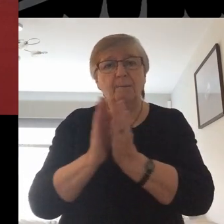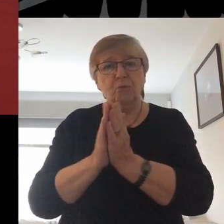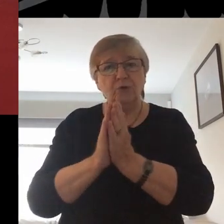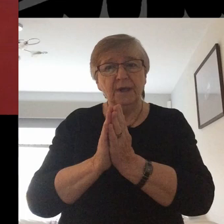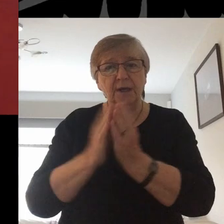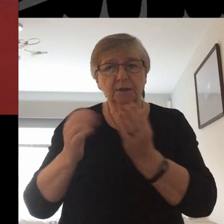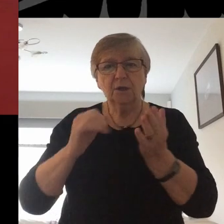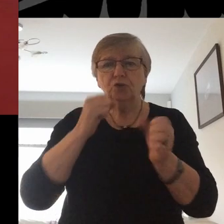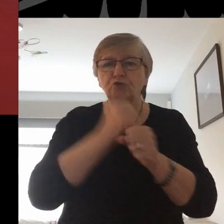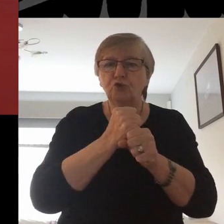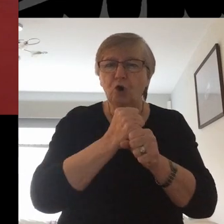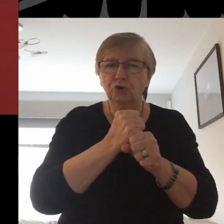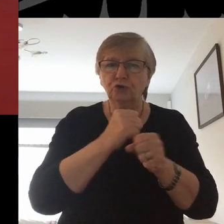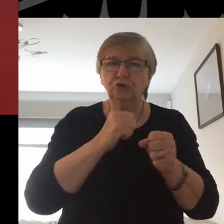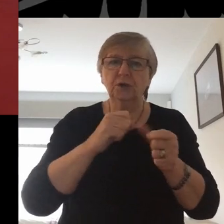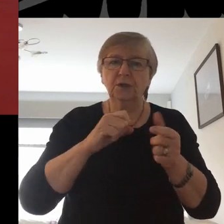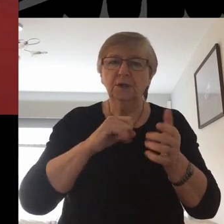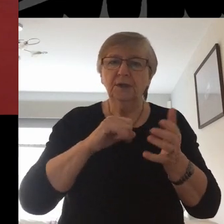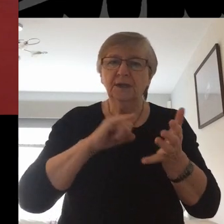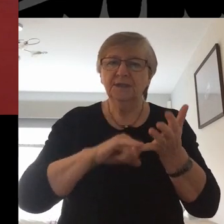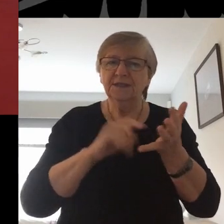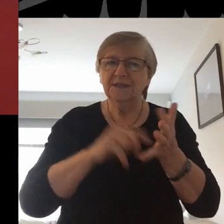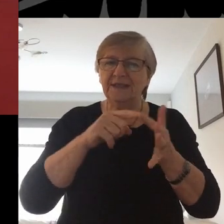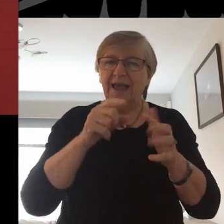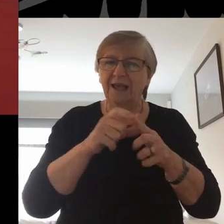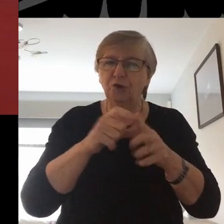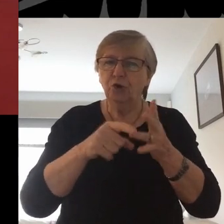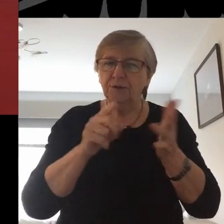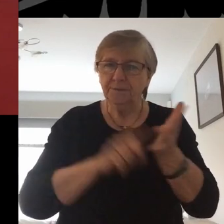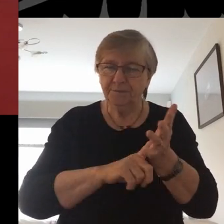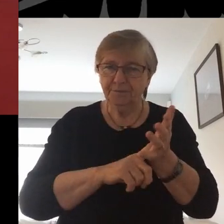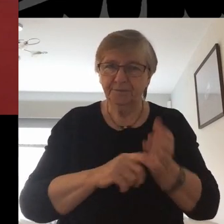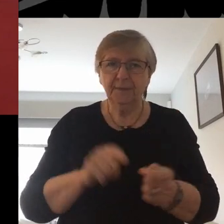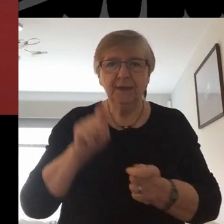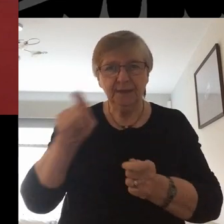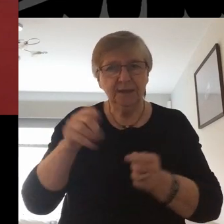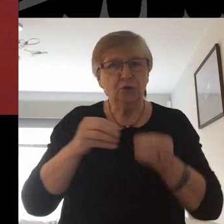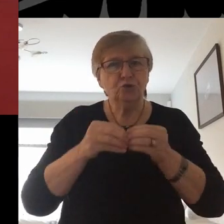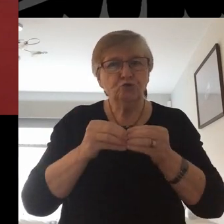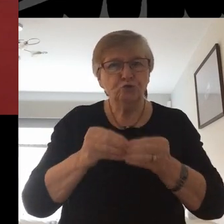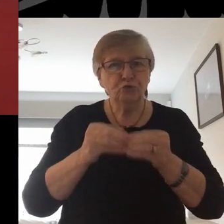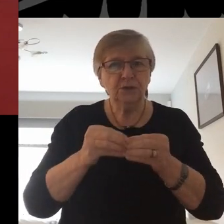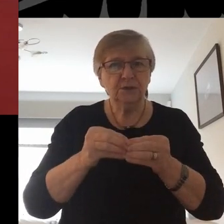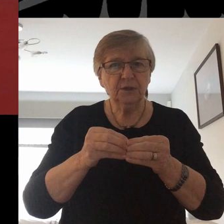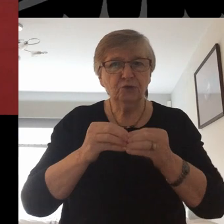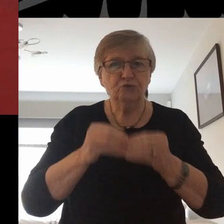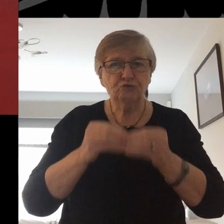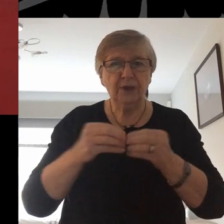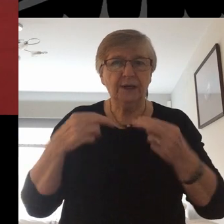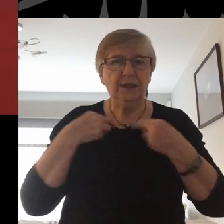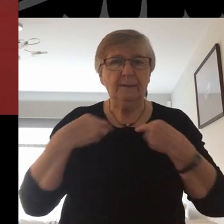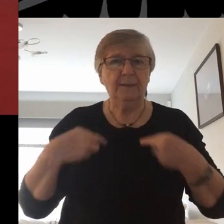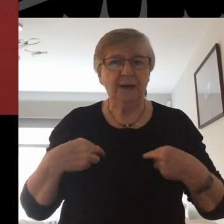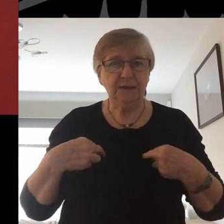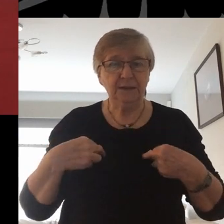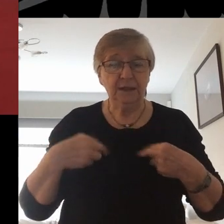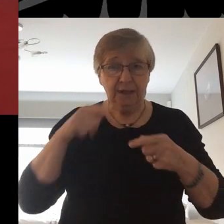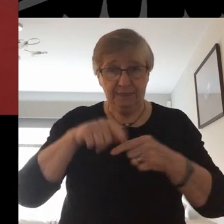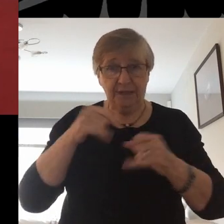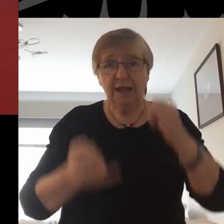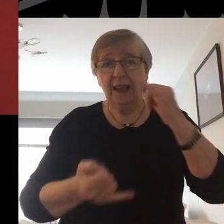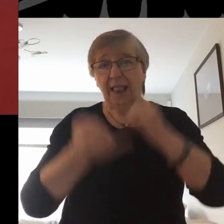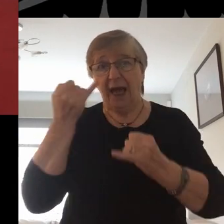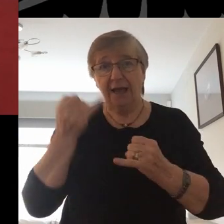be George Sneddon. George is a student in training for the Church of Scotland ministry. This is his final placement